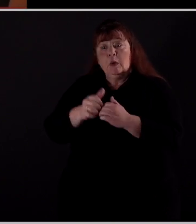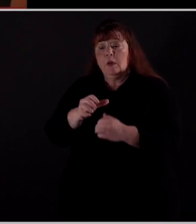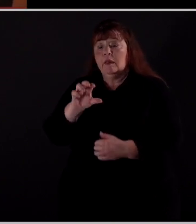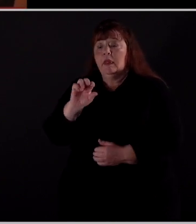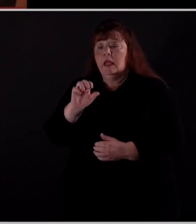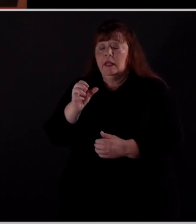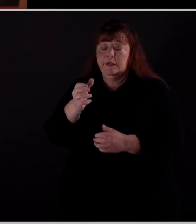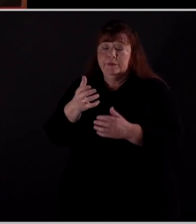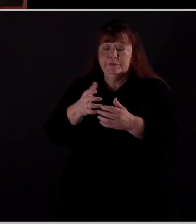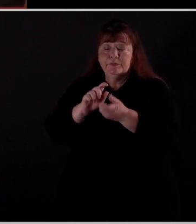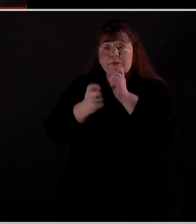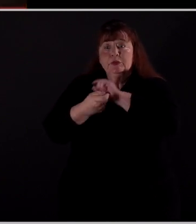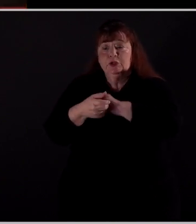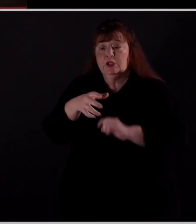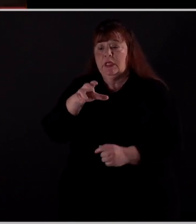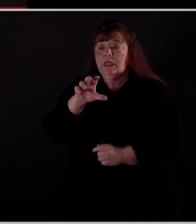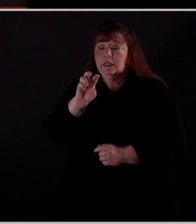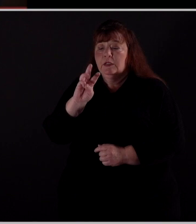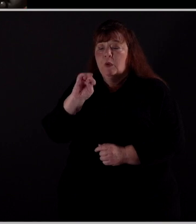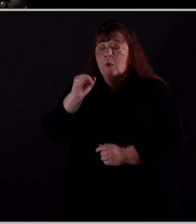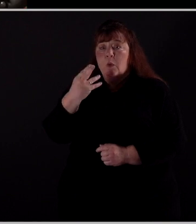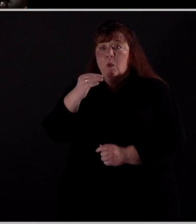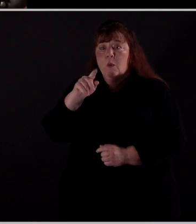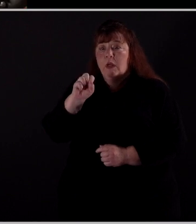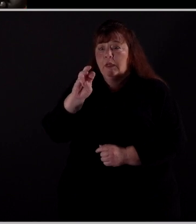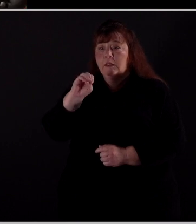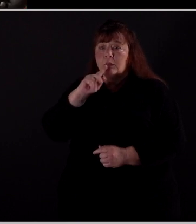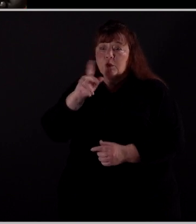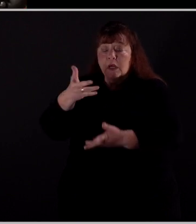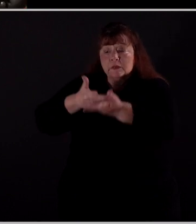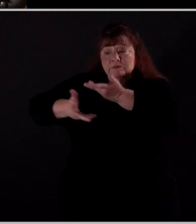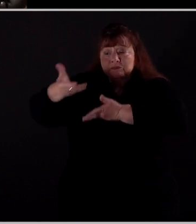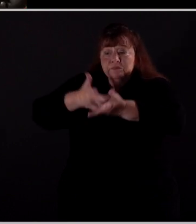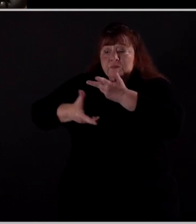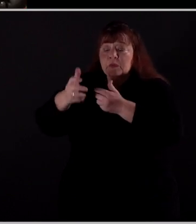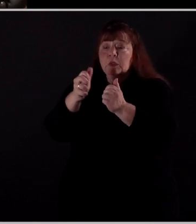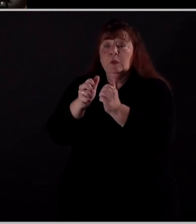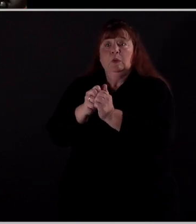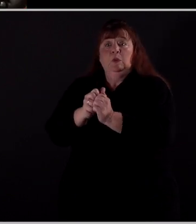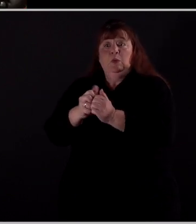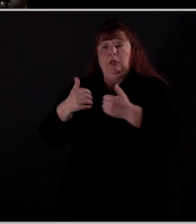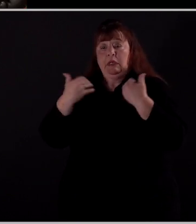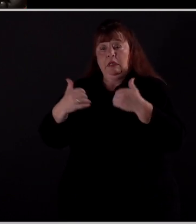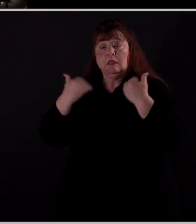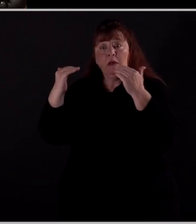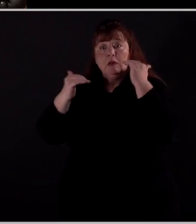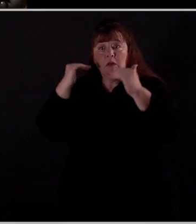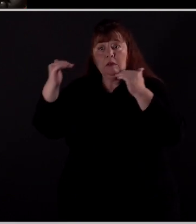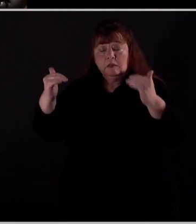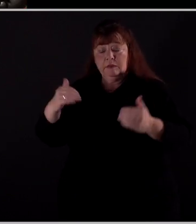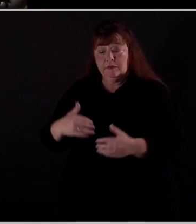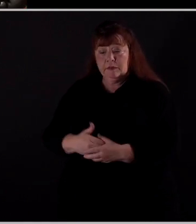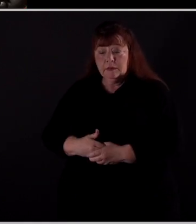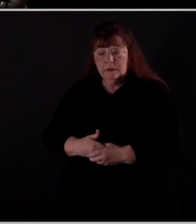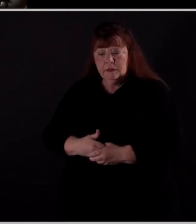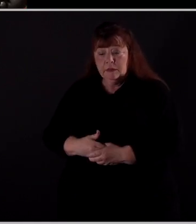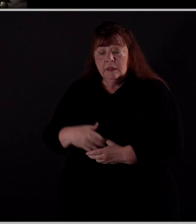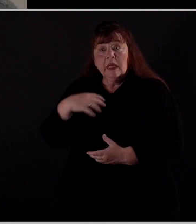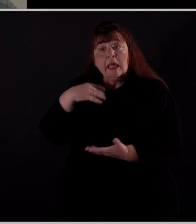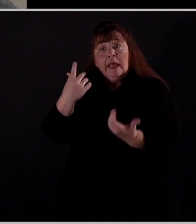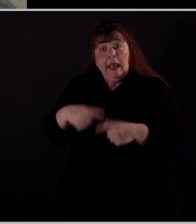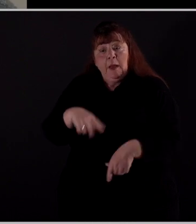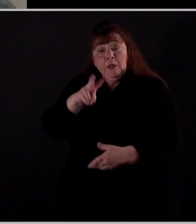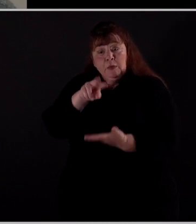in an attempt to engage with at-risk individuals. The Sikh temple attack happened on August 5th, 2012. A white